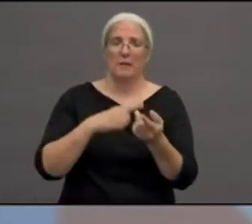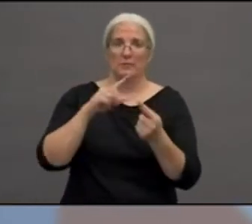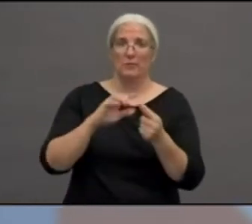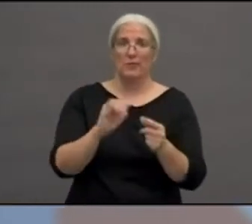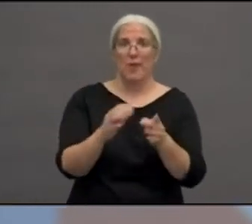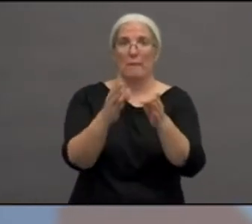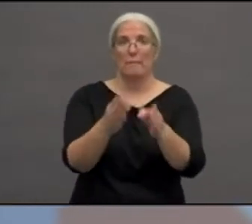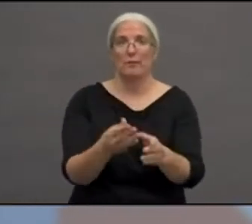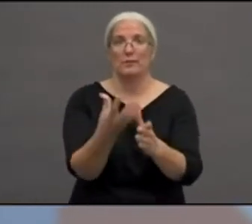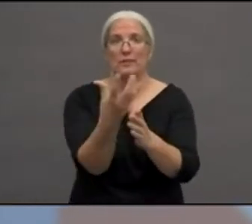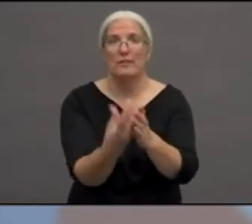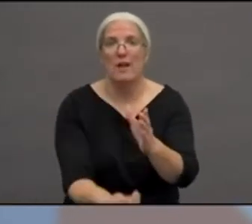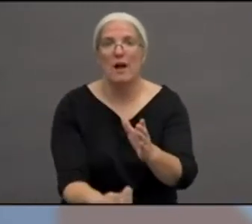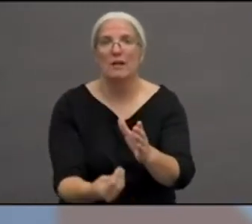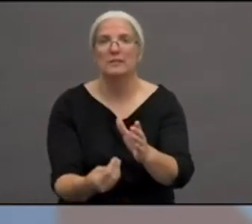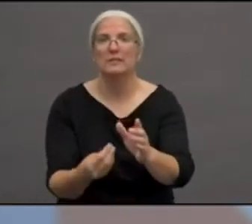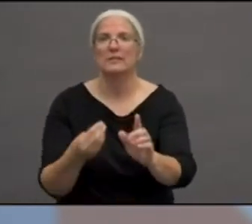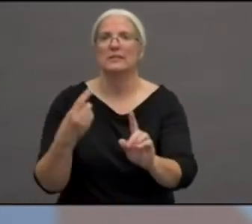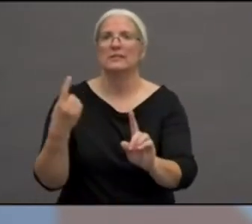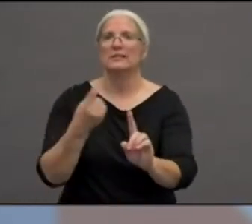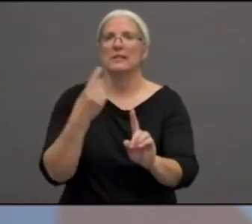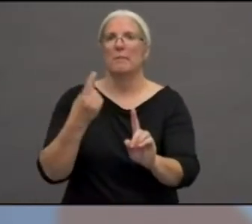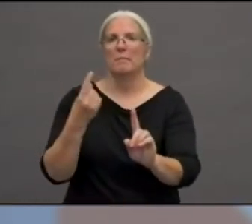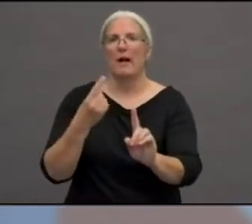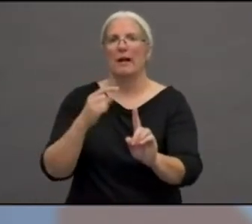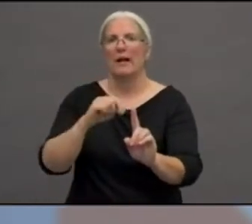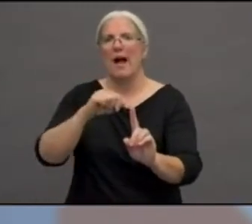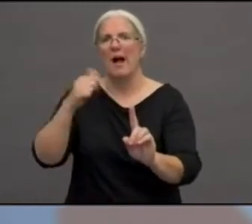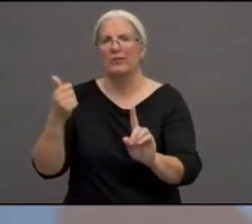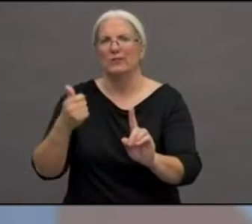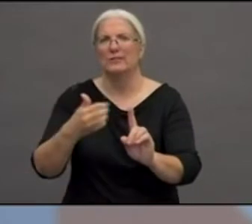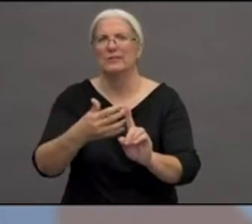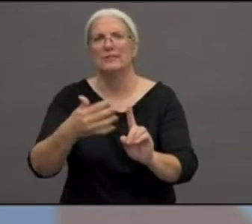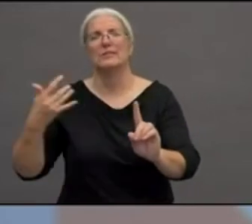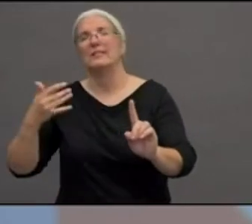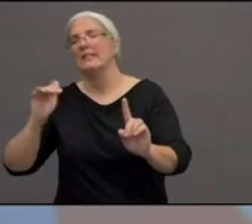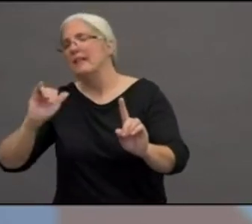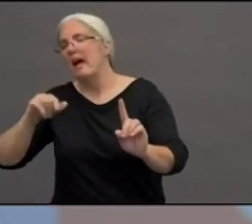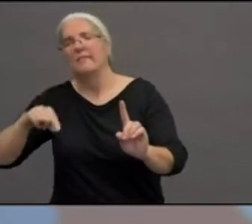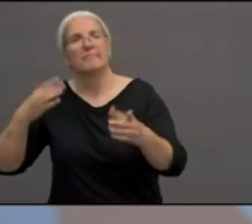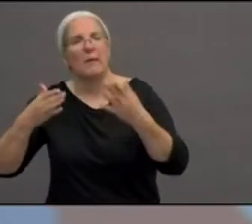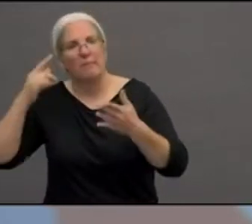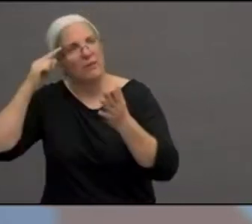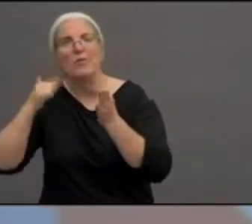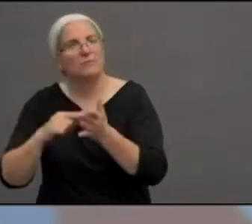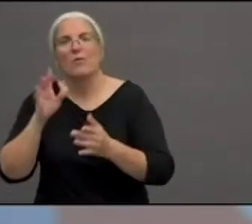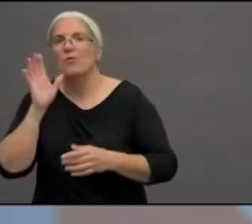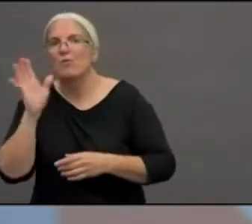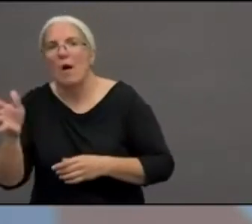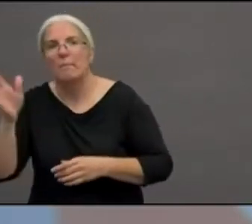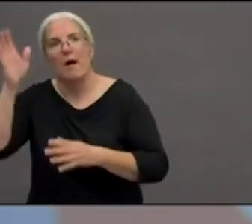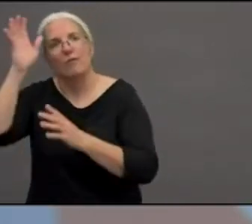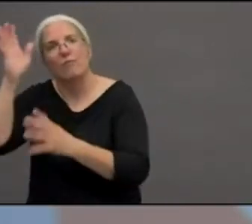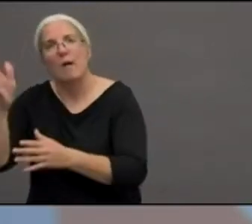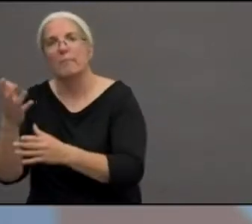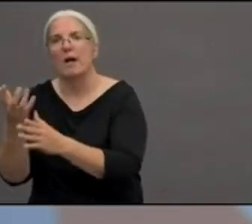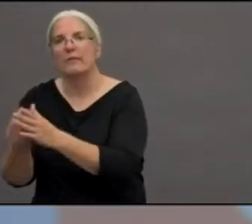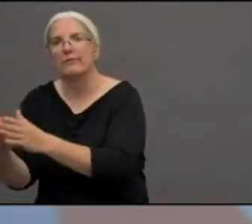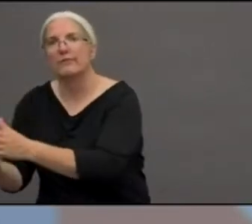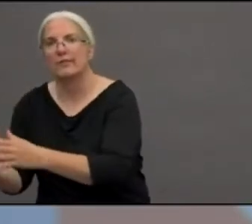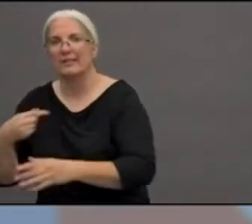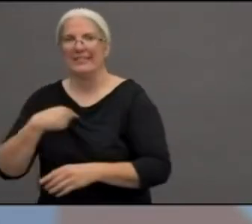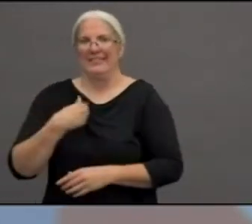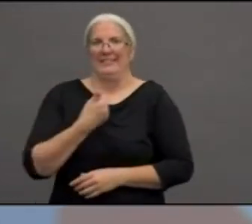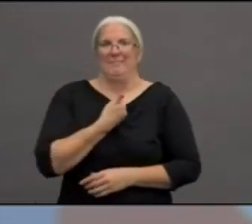that we've lost before. So maybe a grandmother or a friend. I recently had somebody that died 2 weeks